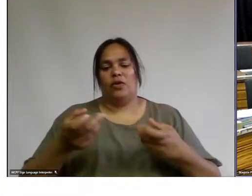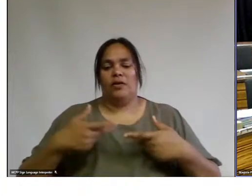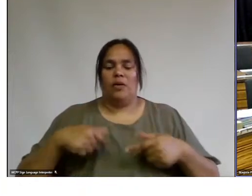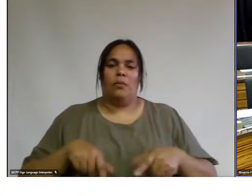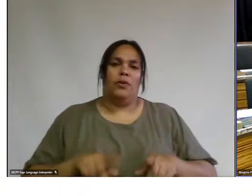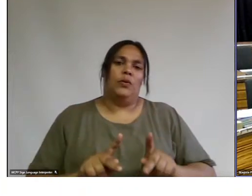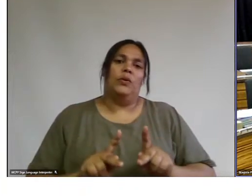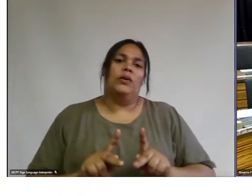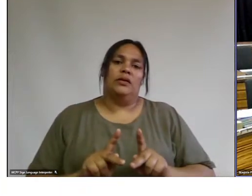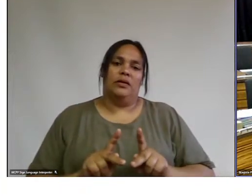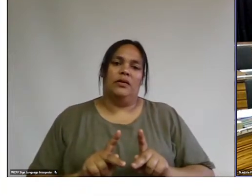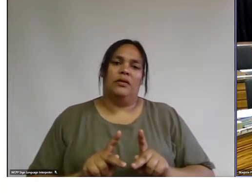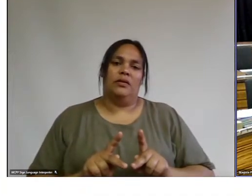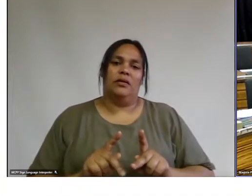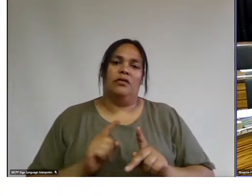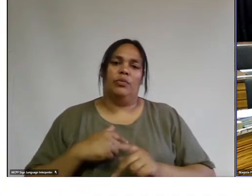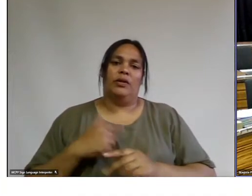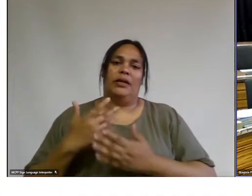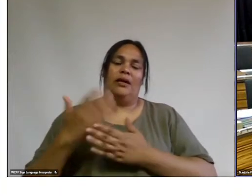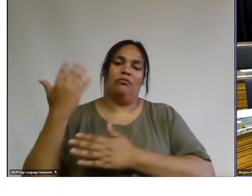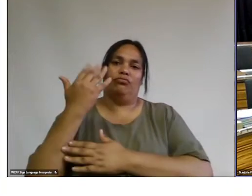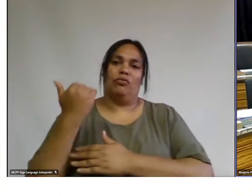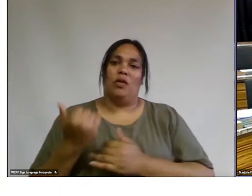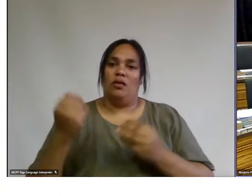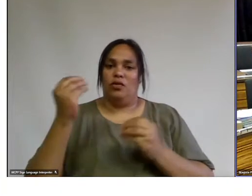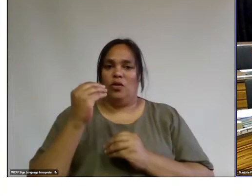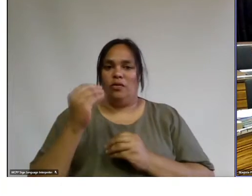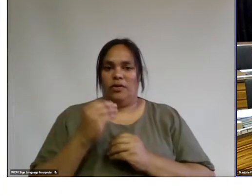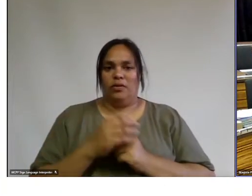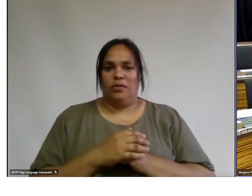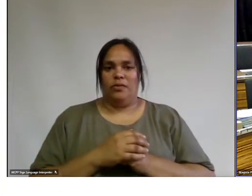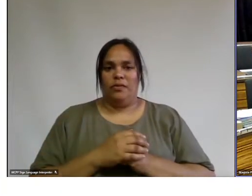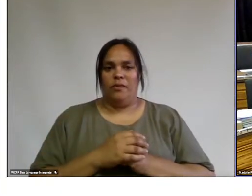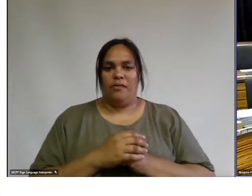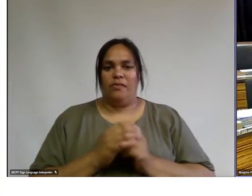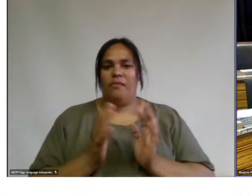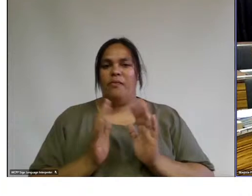opportunity to present to you this afternoon. So just to